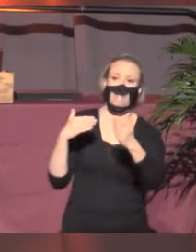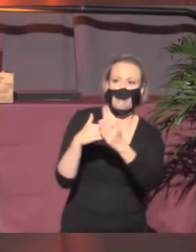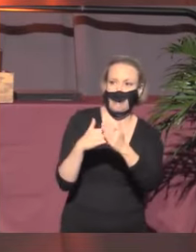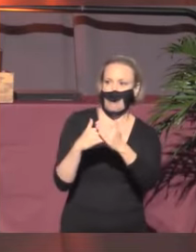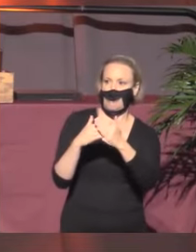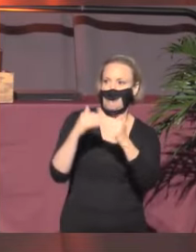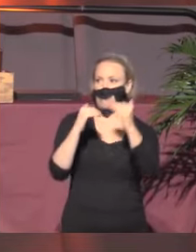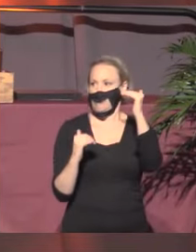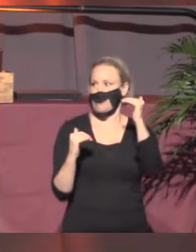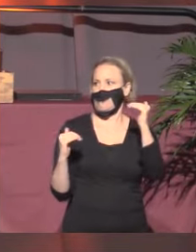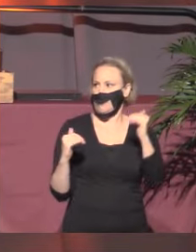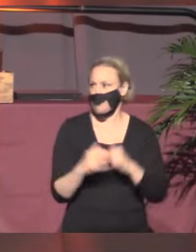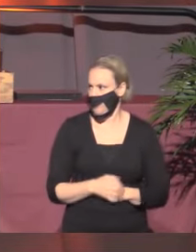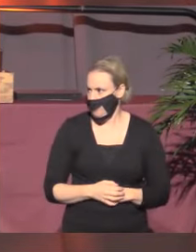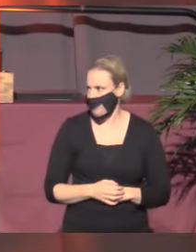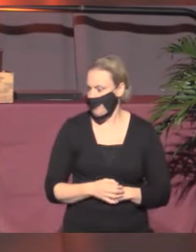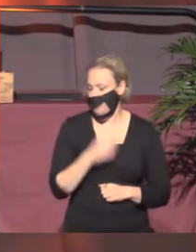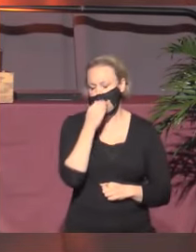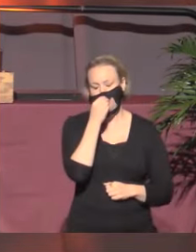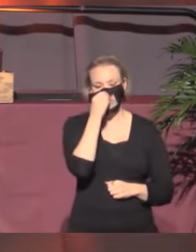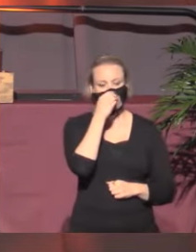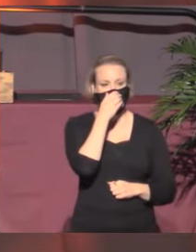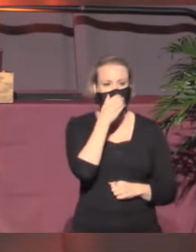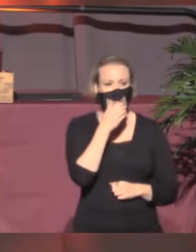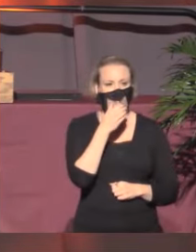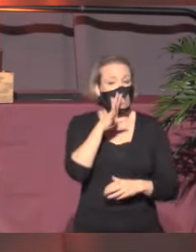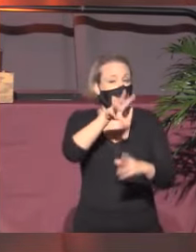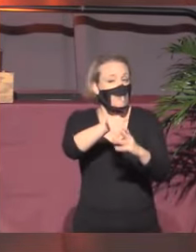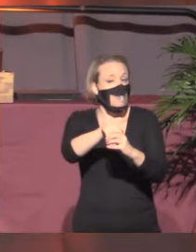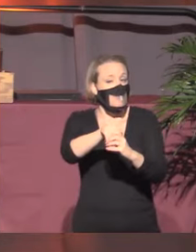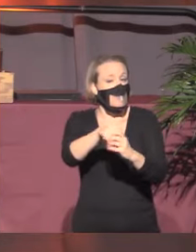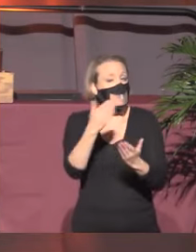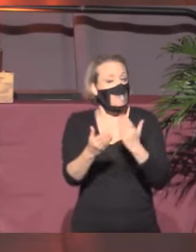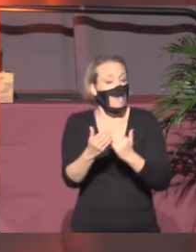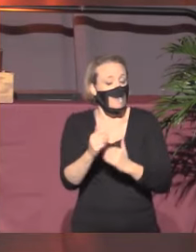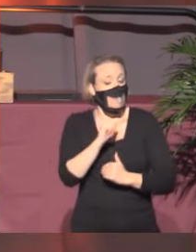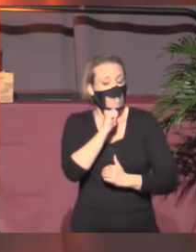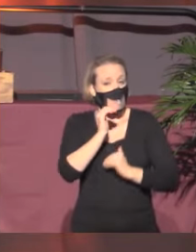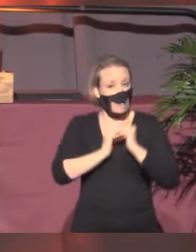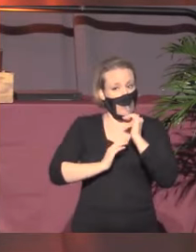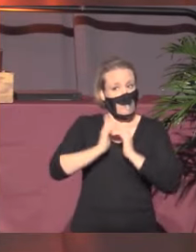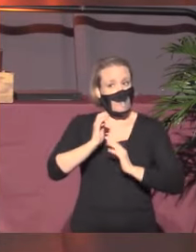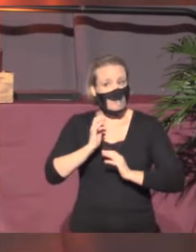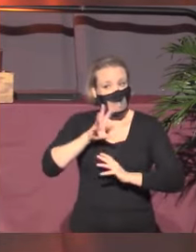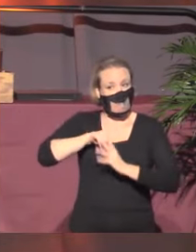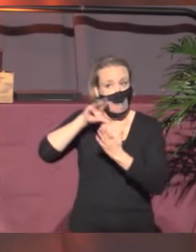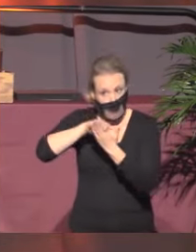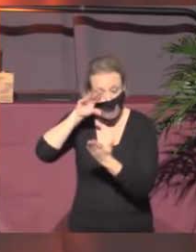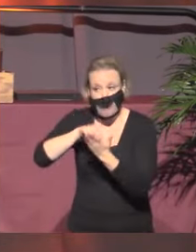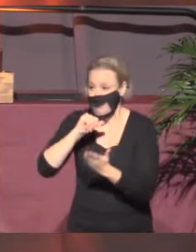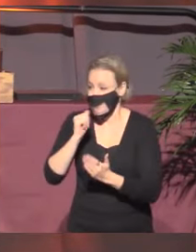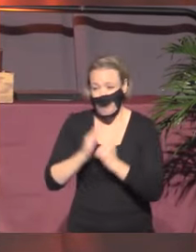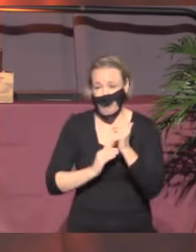Is it not our job to insert some uncomfortableness into the educational process,